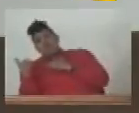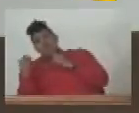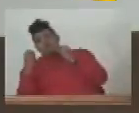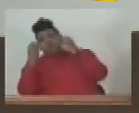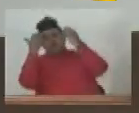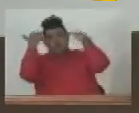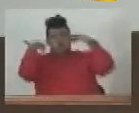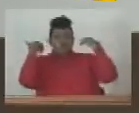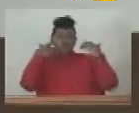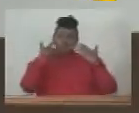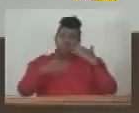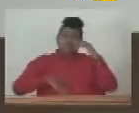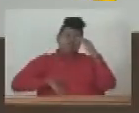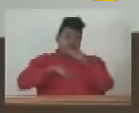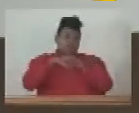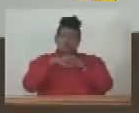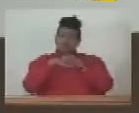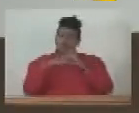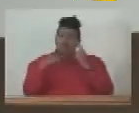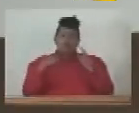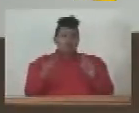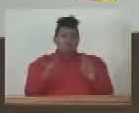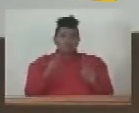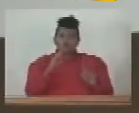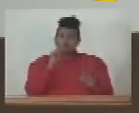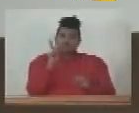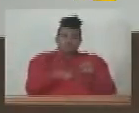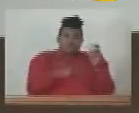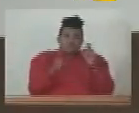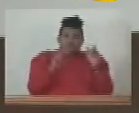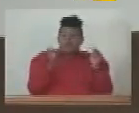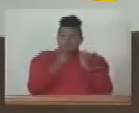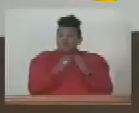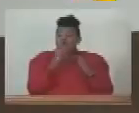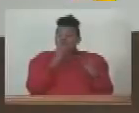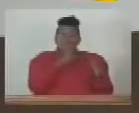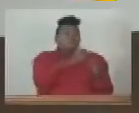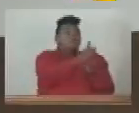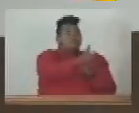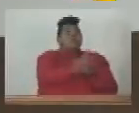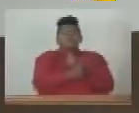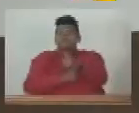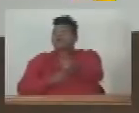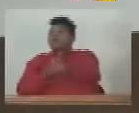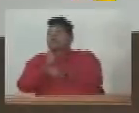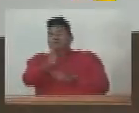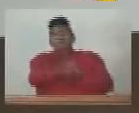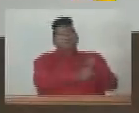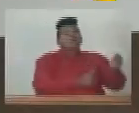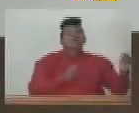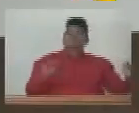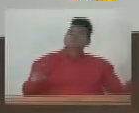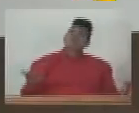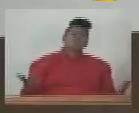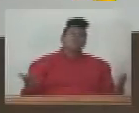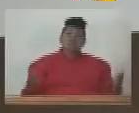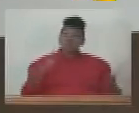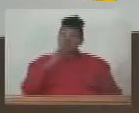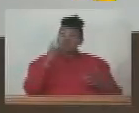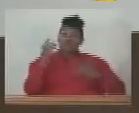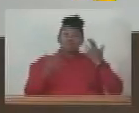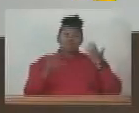clogged. Mr. Speaker, blame can be passed all around. It may be